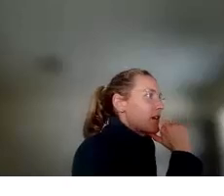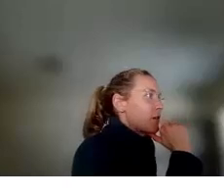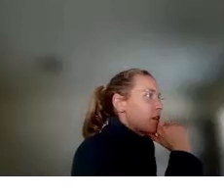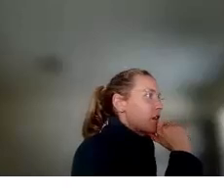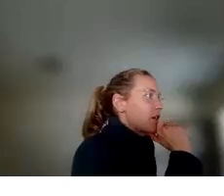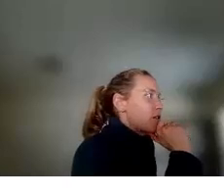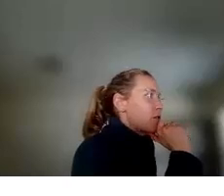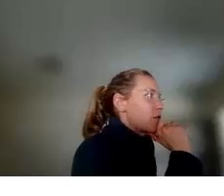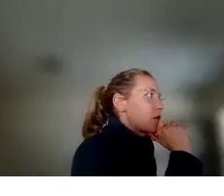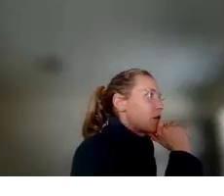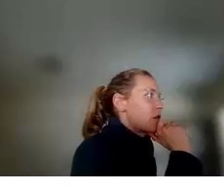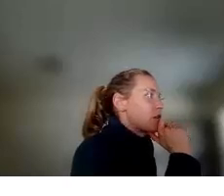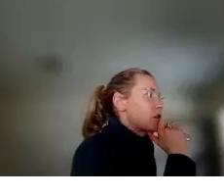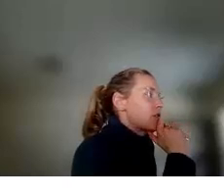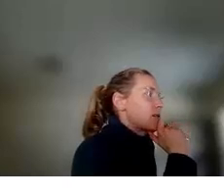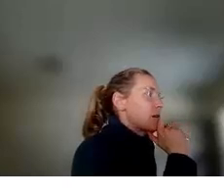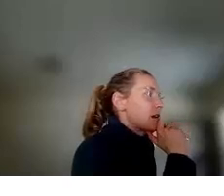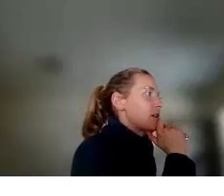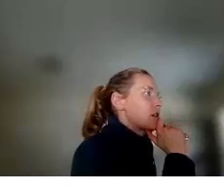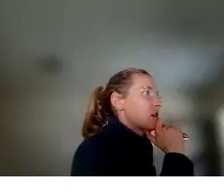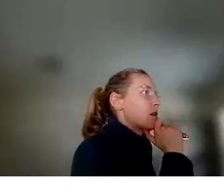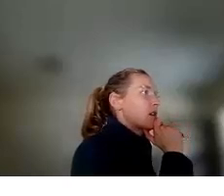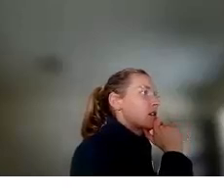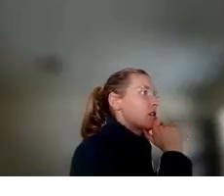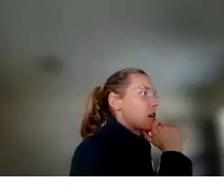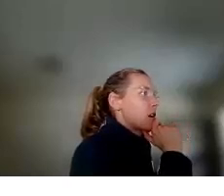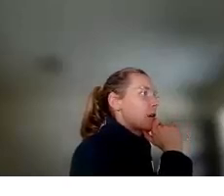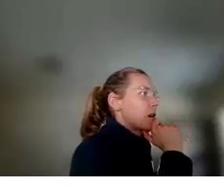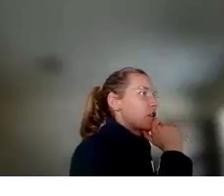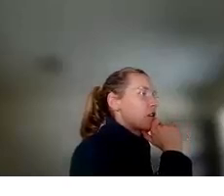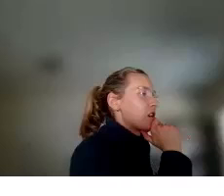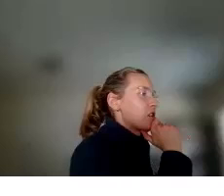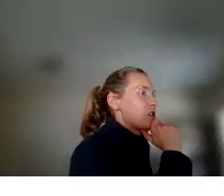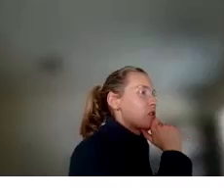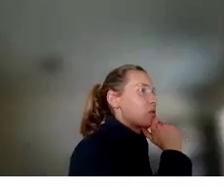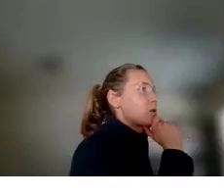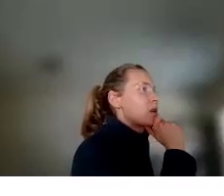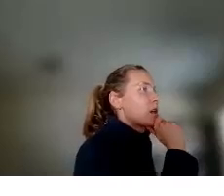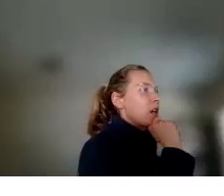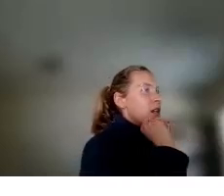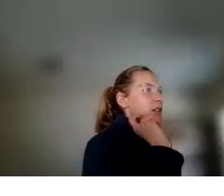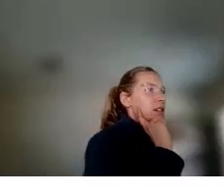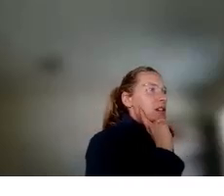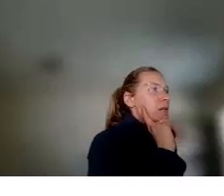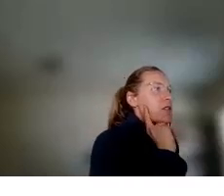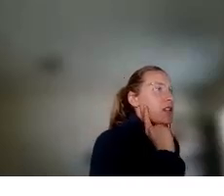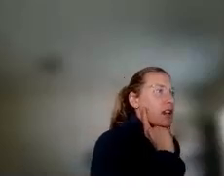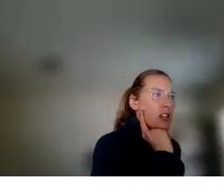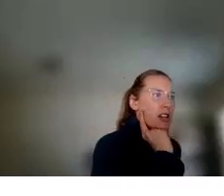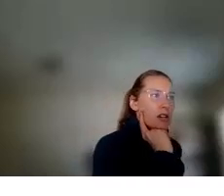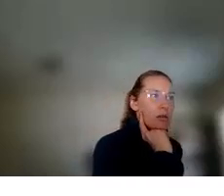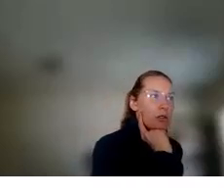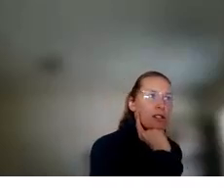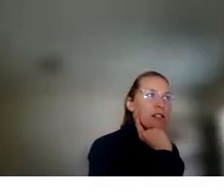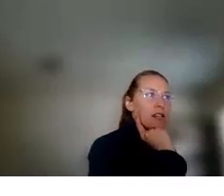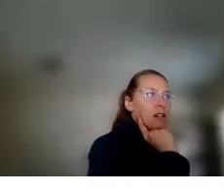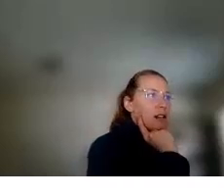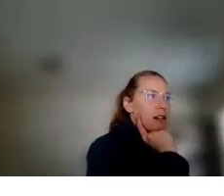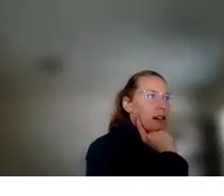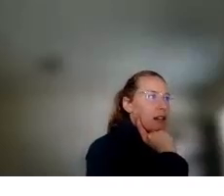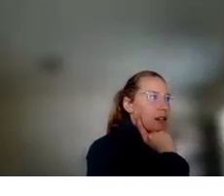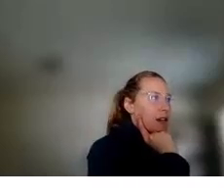to waiver? Then when their new service plan is going to start, we could change it to CwCHN